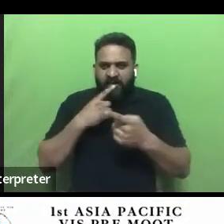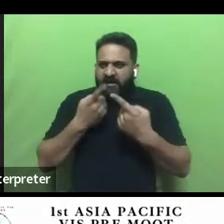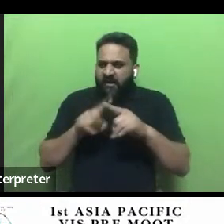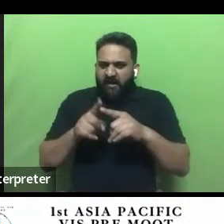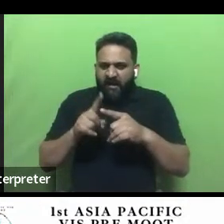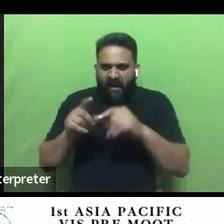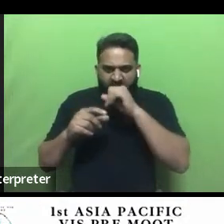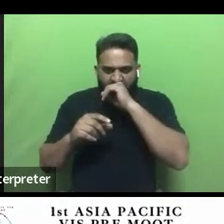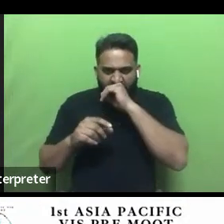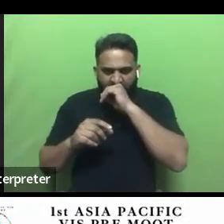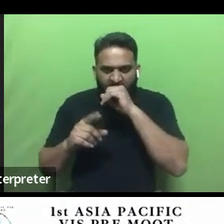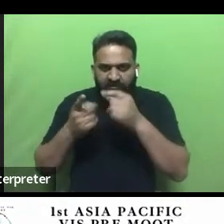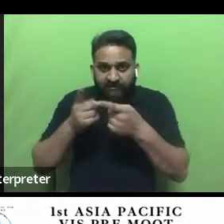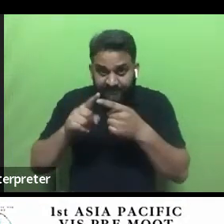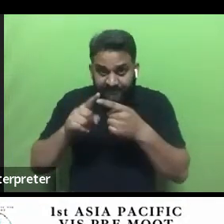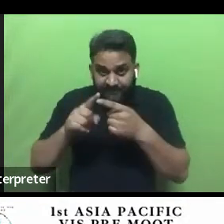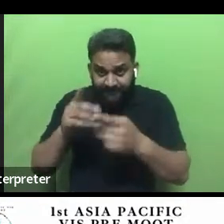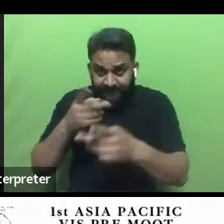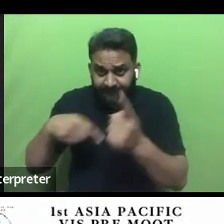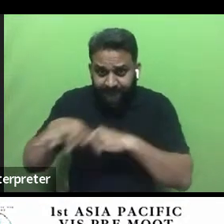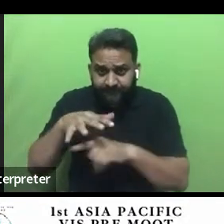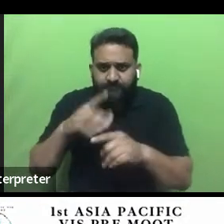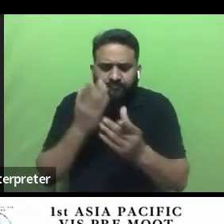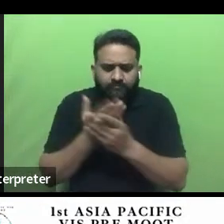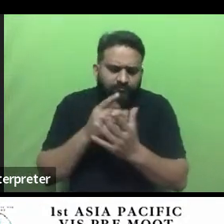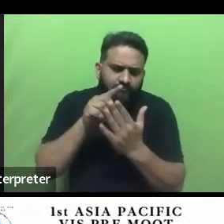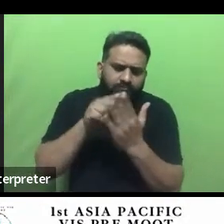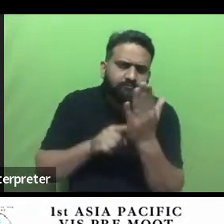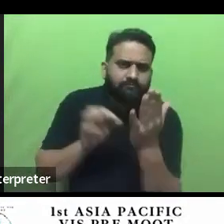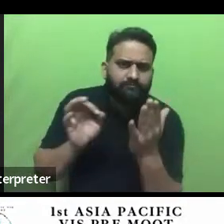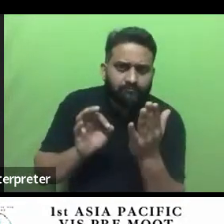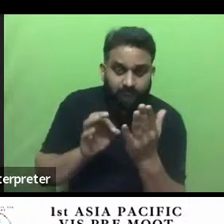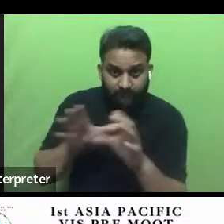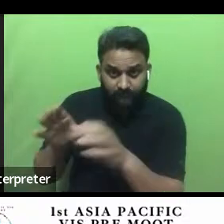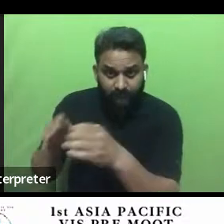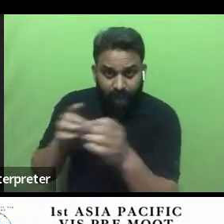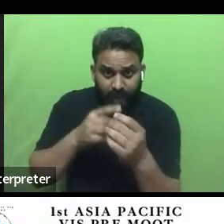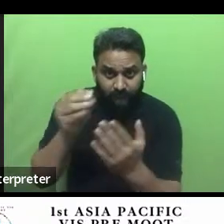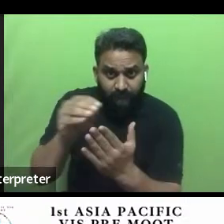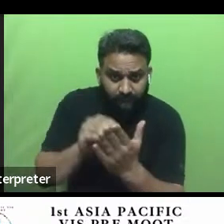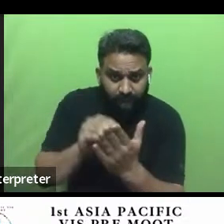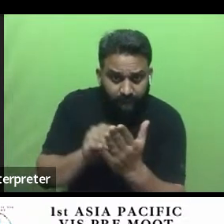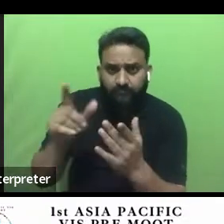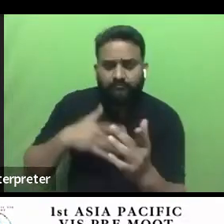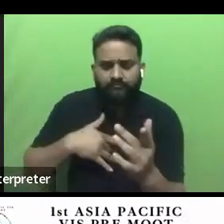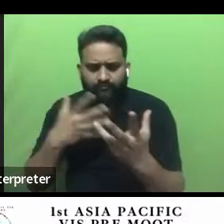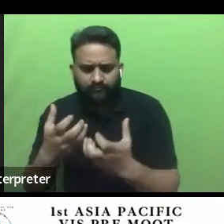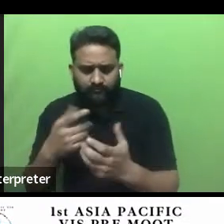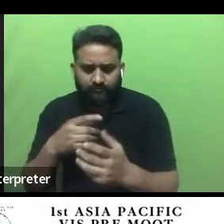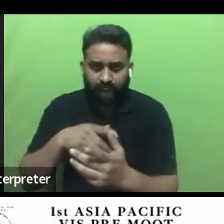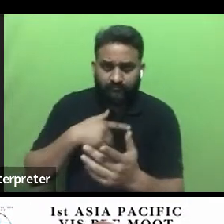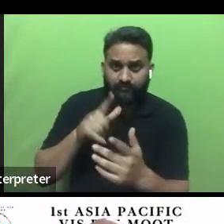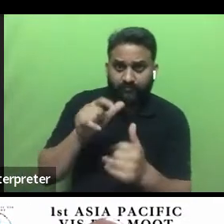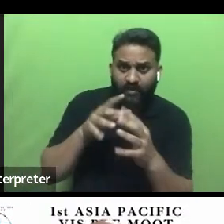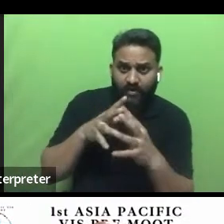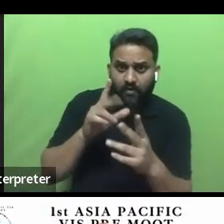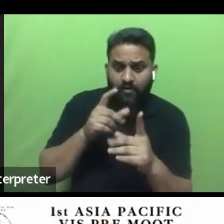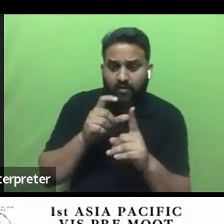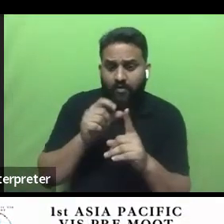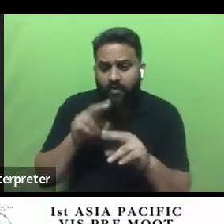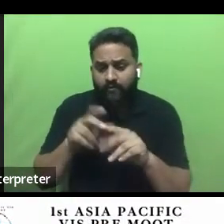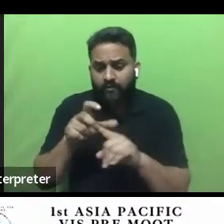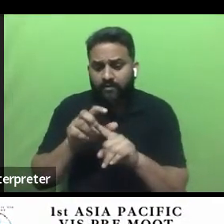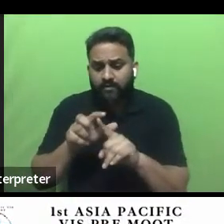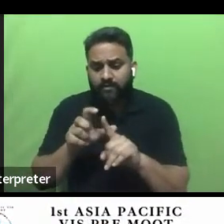of the case provided in the record did the parties provide their intention to apply the law of Danubia to govern the